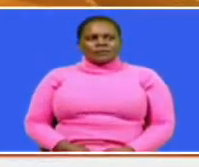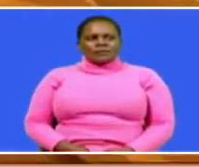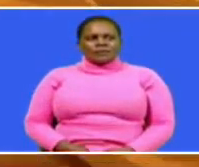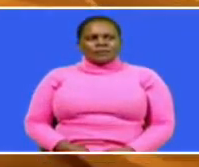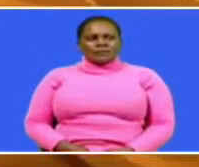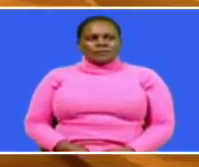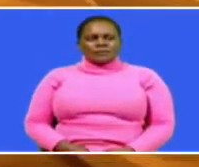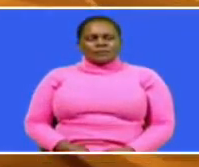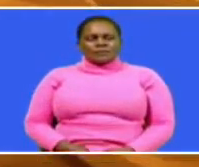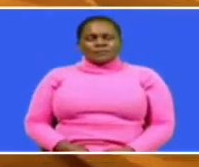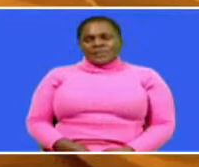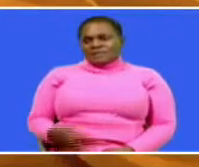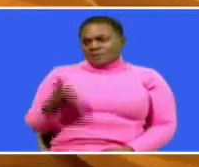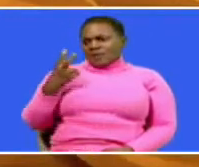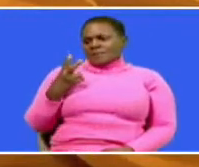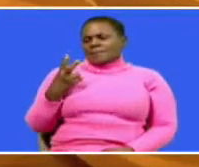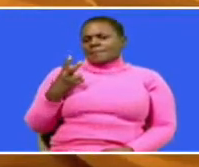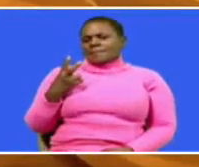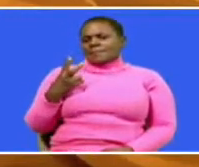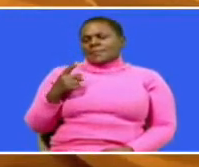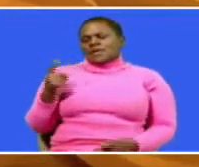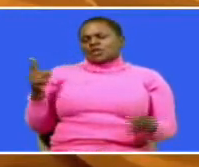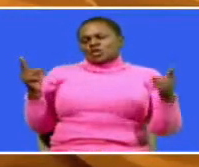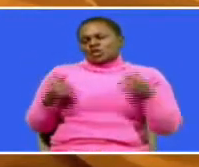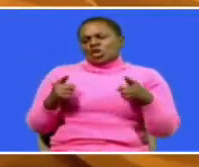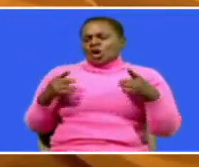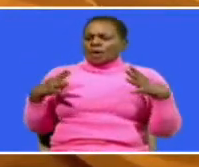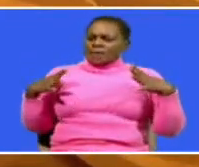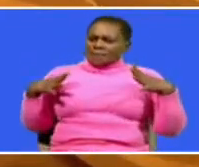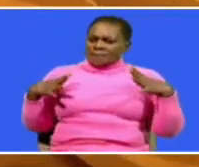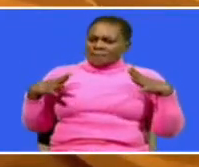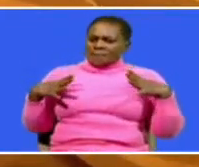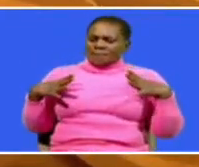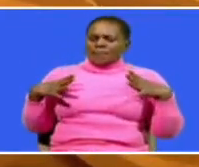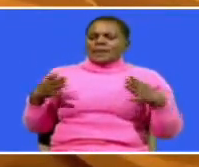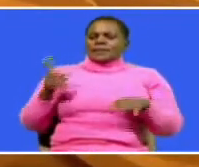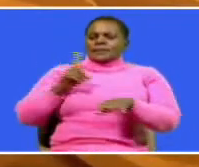Na mtazamaji, tuelekee mapumzikoni mafupi, tukirudi ni viwanjani bahaji tayari.